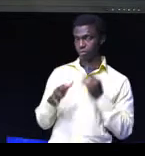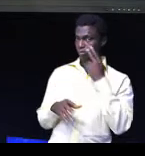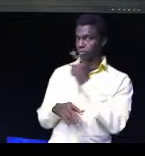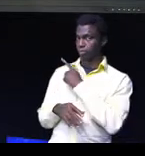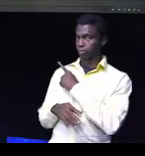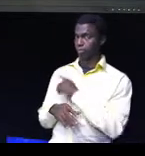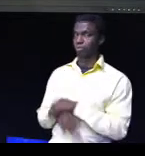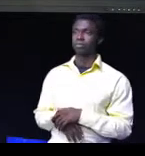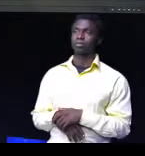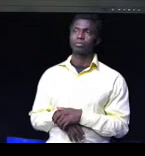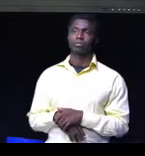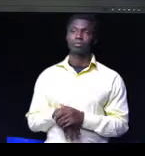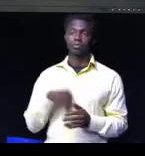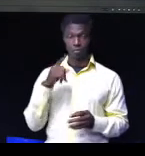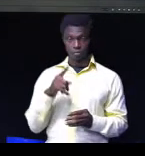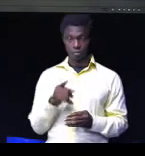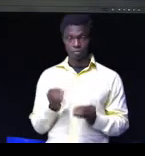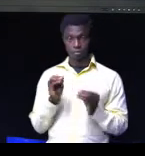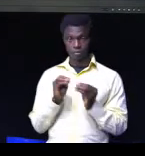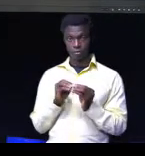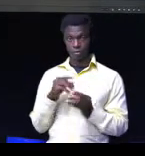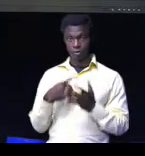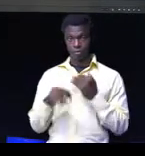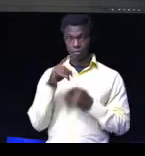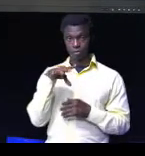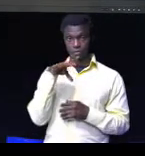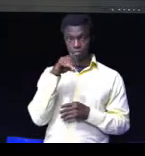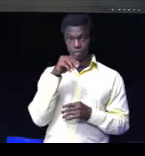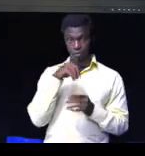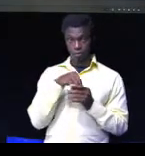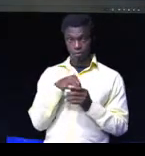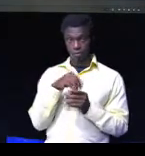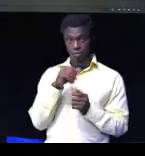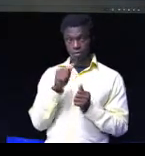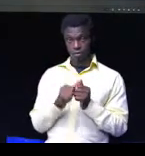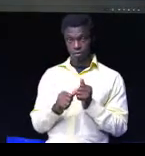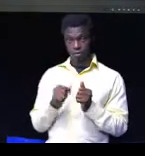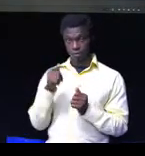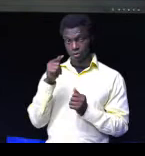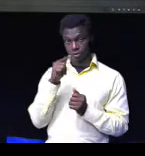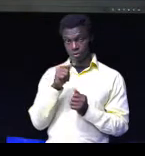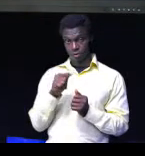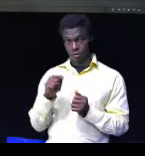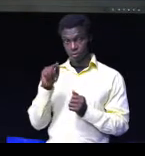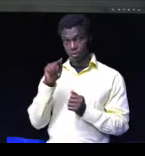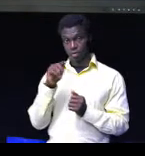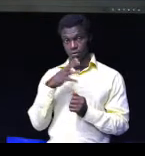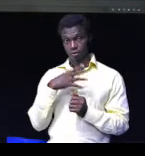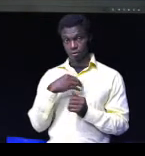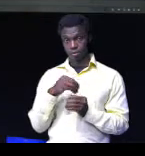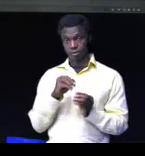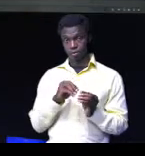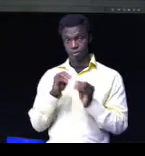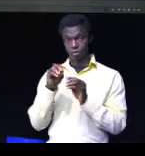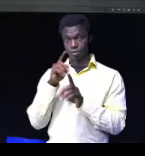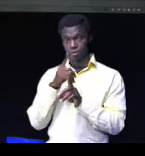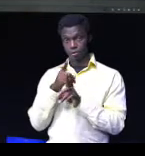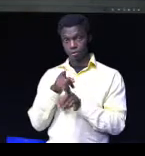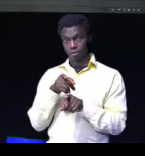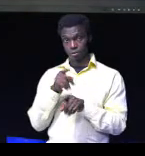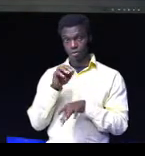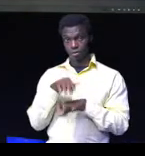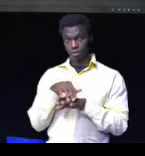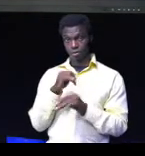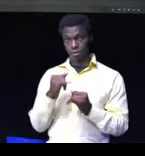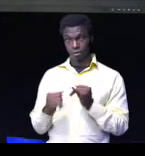4, 5, diagonal. So you add what you find inside each circle and put the answer right at the end. Here